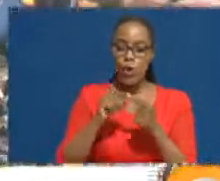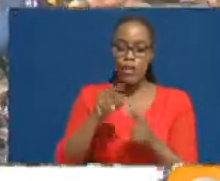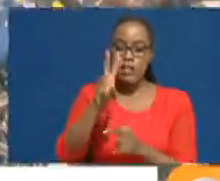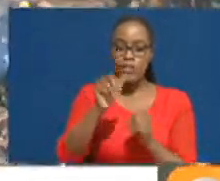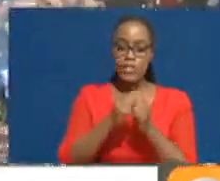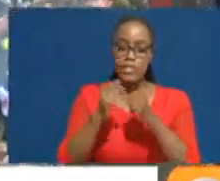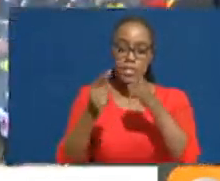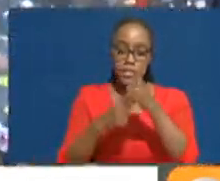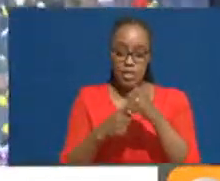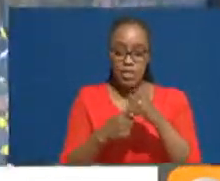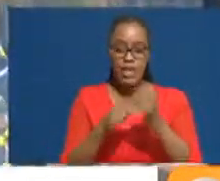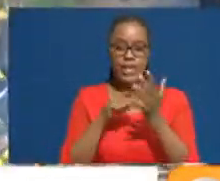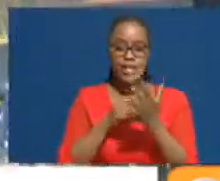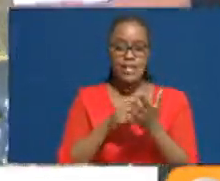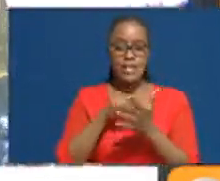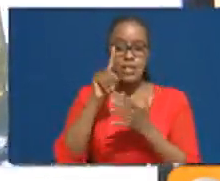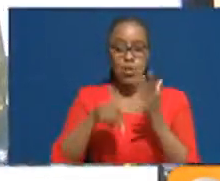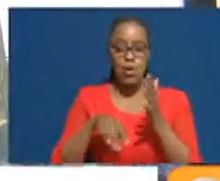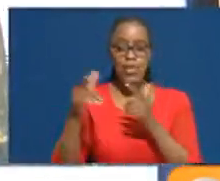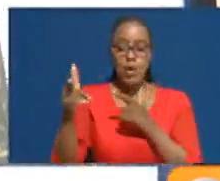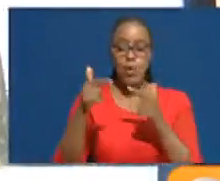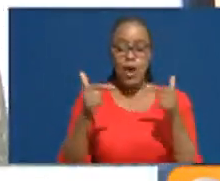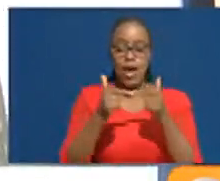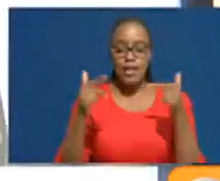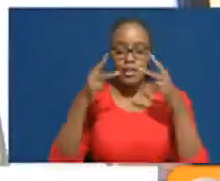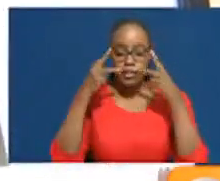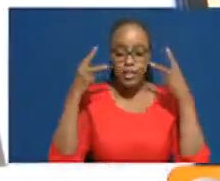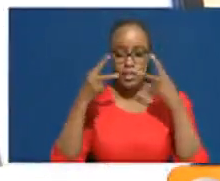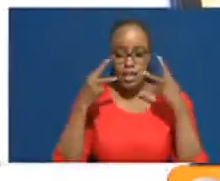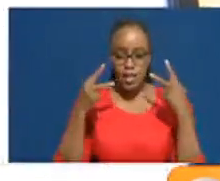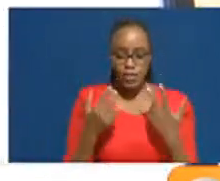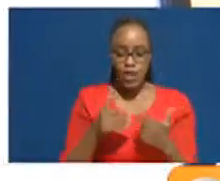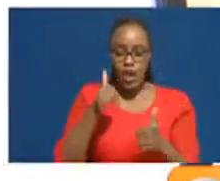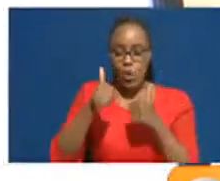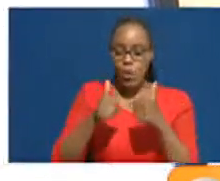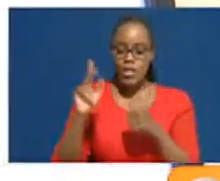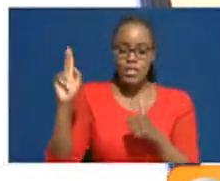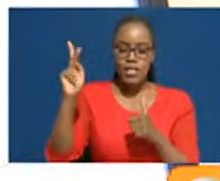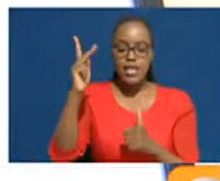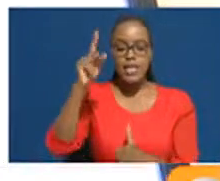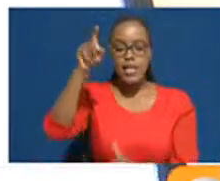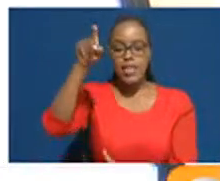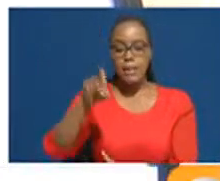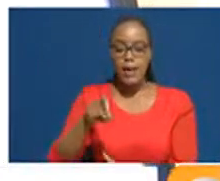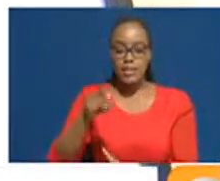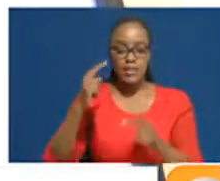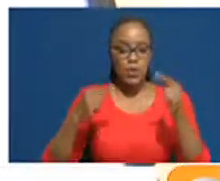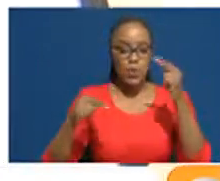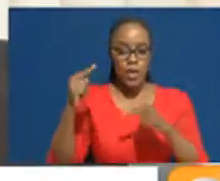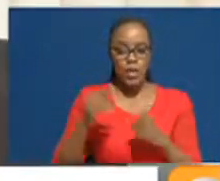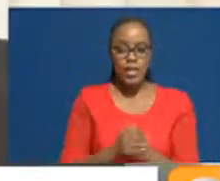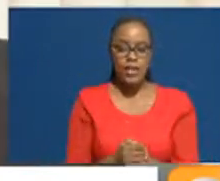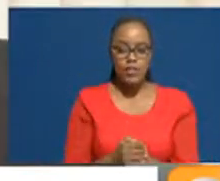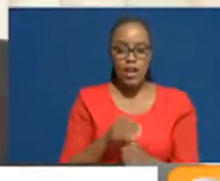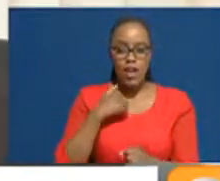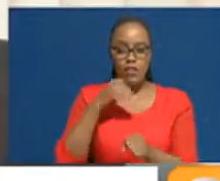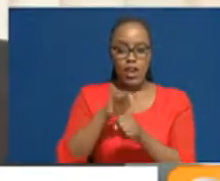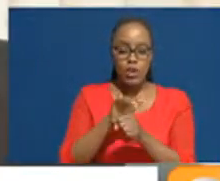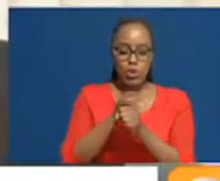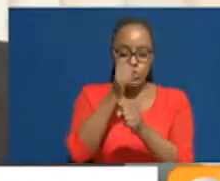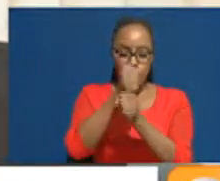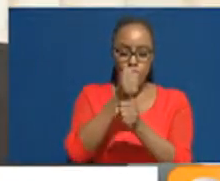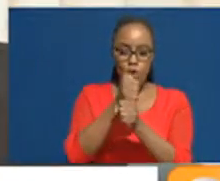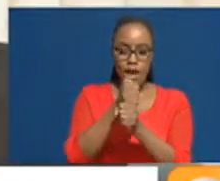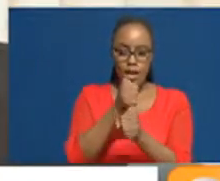2016, insisting that the war against terror is one that Kenya must win. There's a lot of effort that have